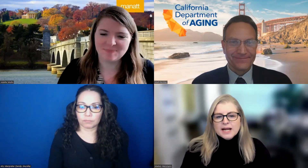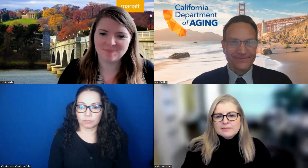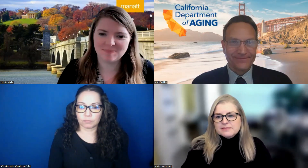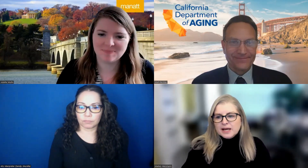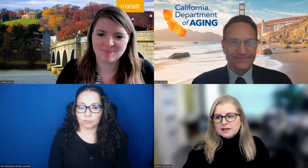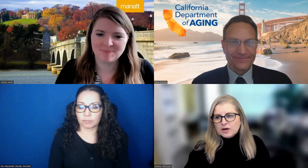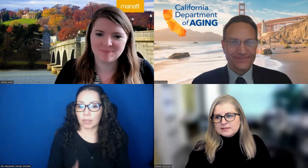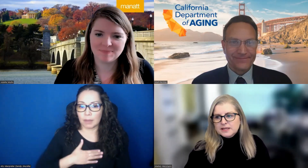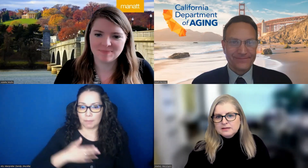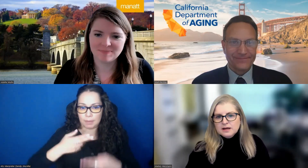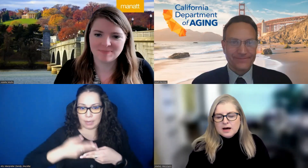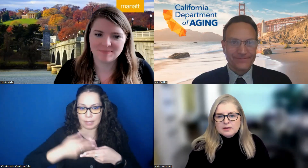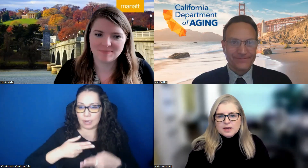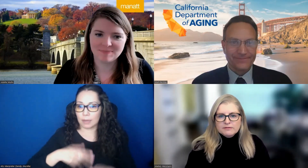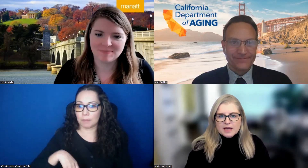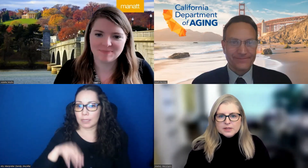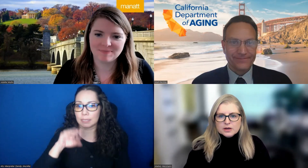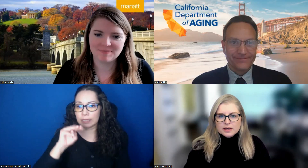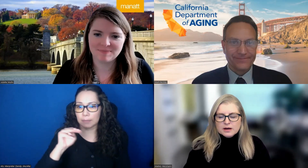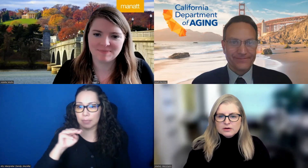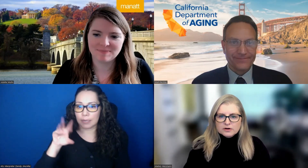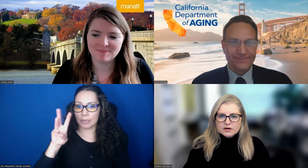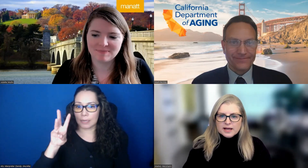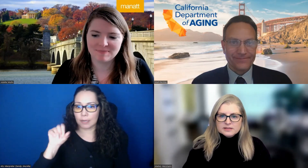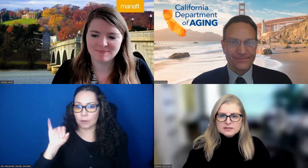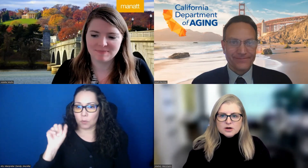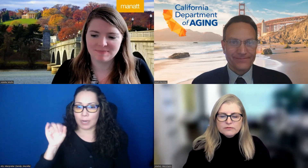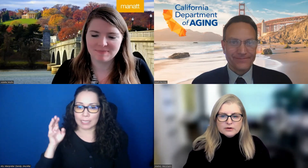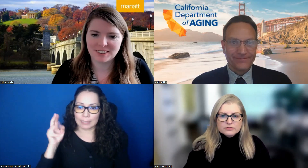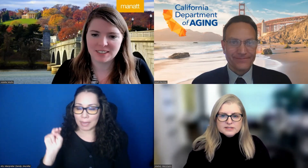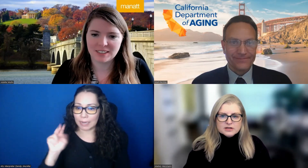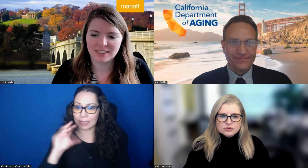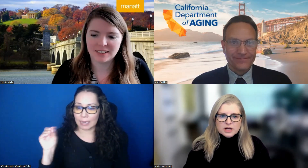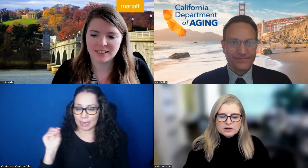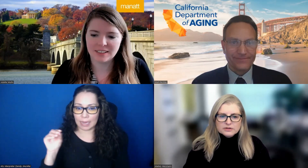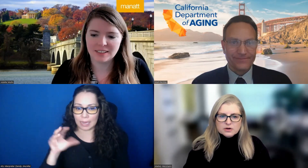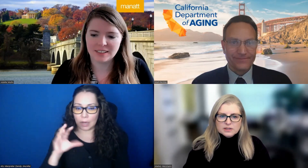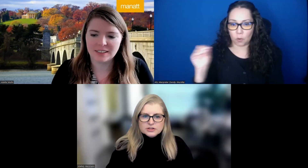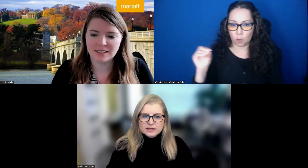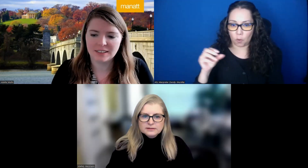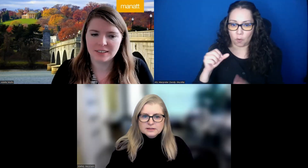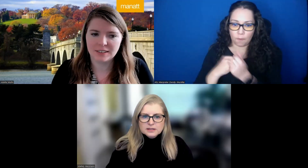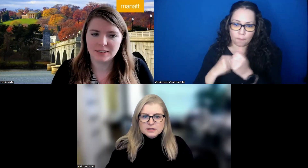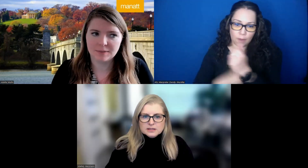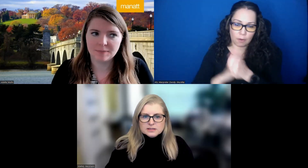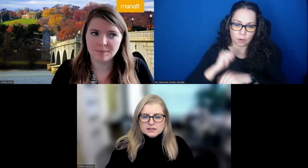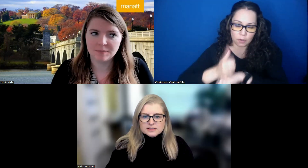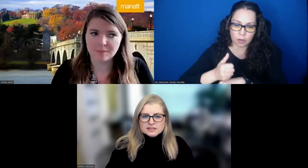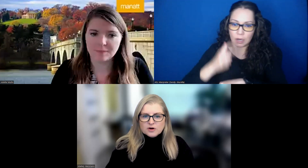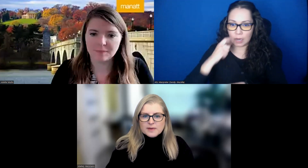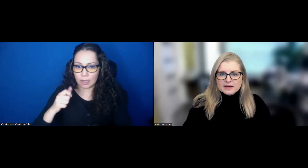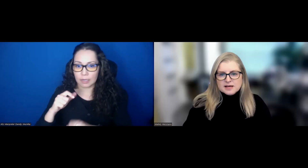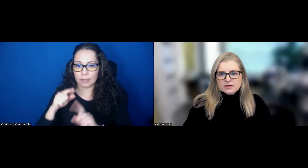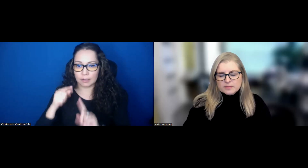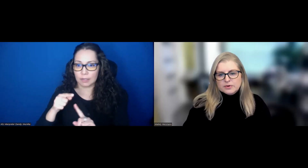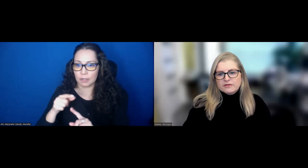My name is Maitley Weissman. I'm a family caregiver and co-founder of Essential Caregivers Coalition. Since